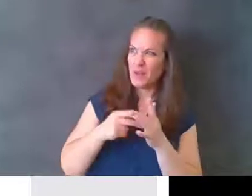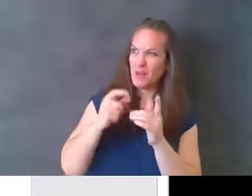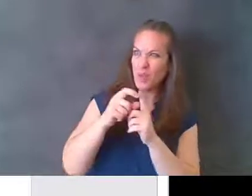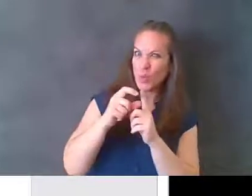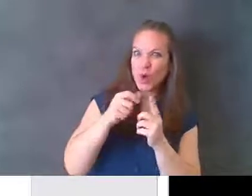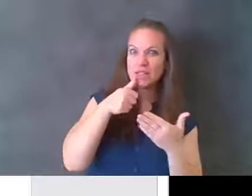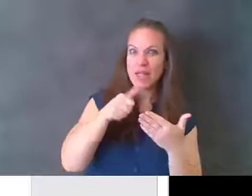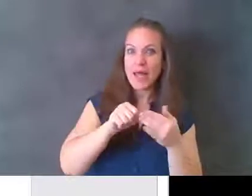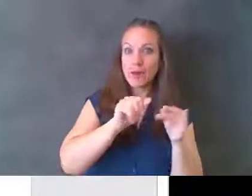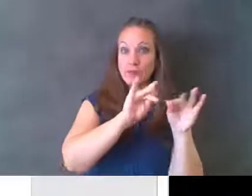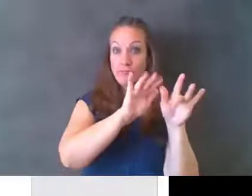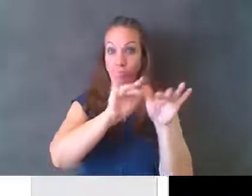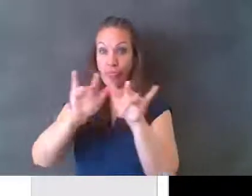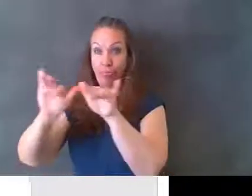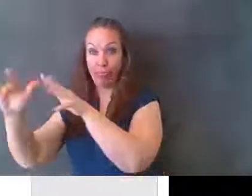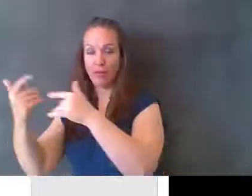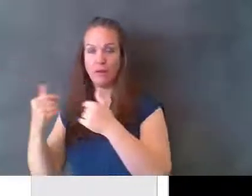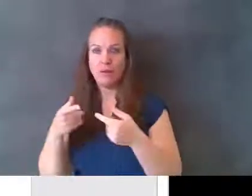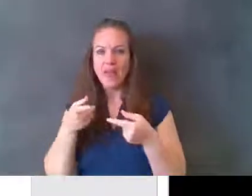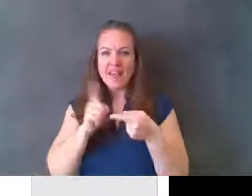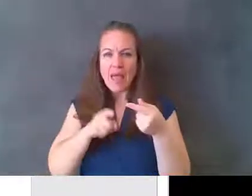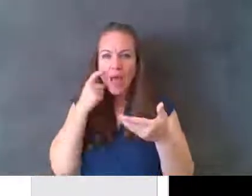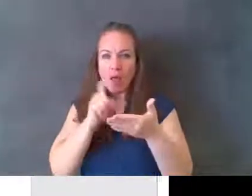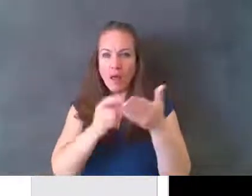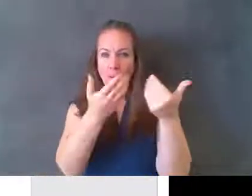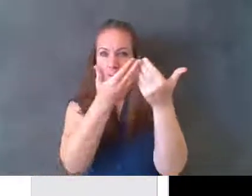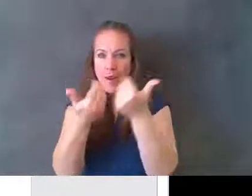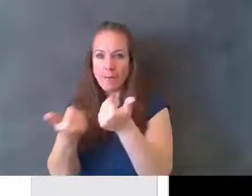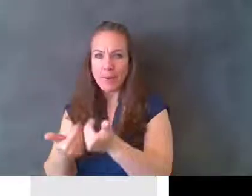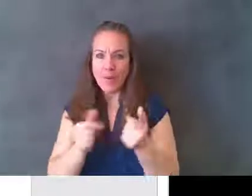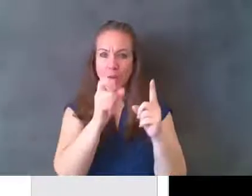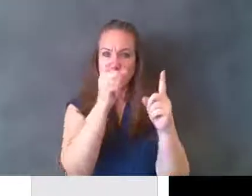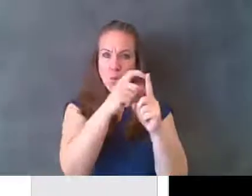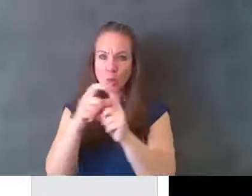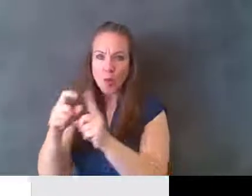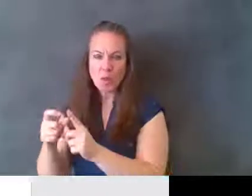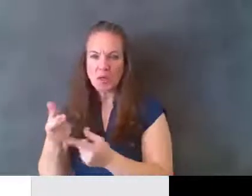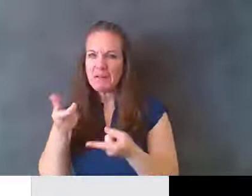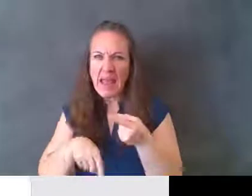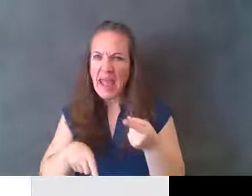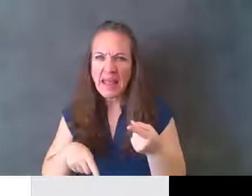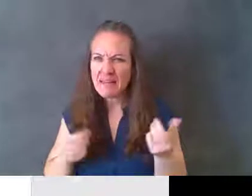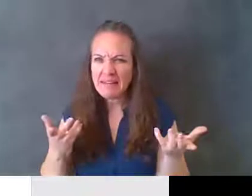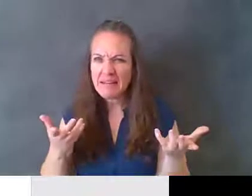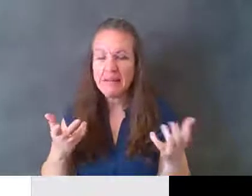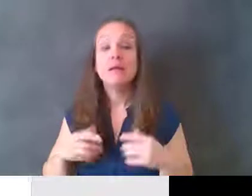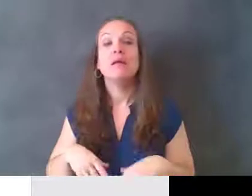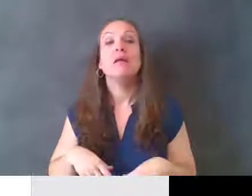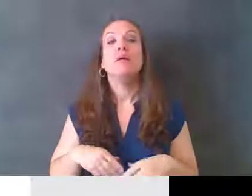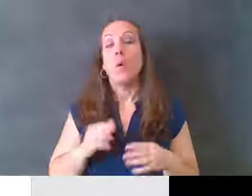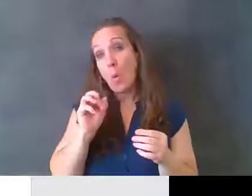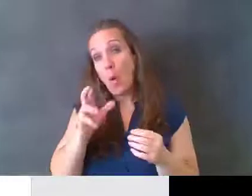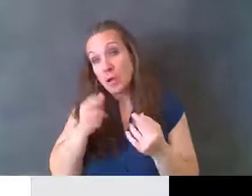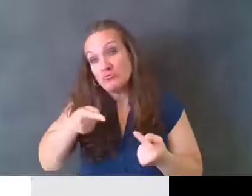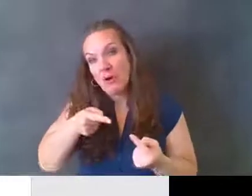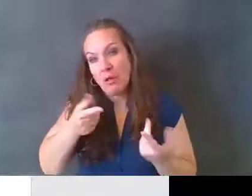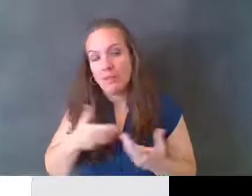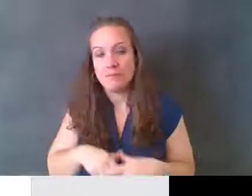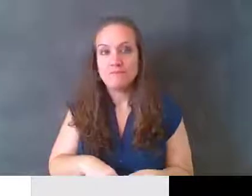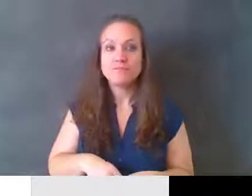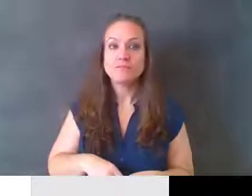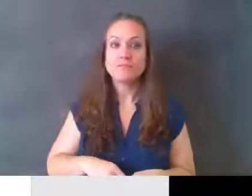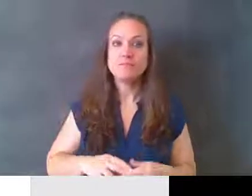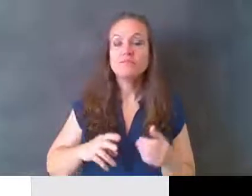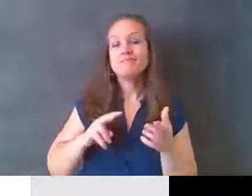together because the spacing's not consistent and even. So whenever possible, we want to avoid justifying our font to make